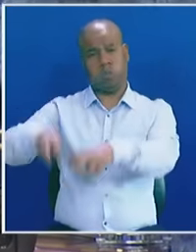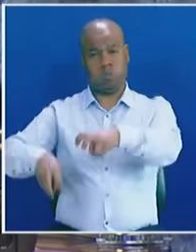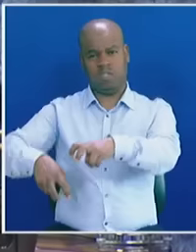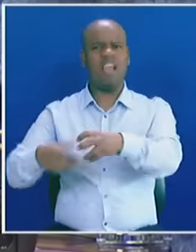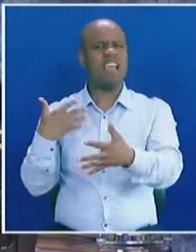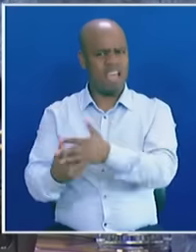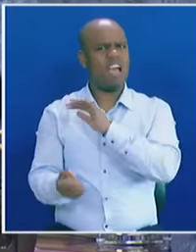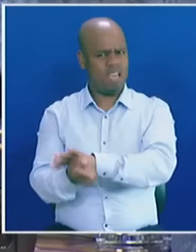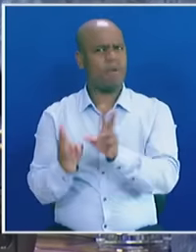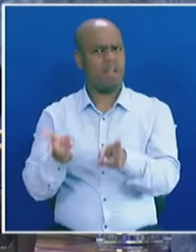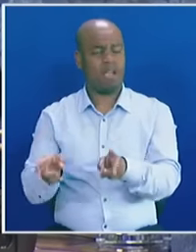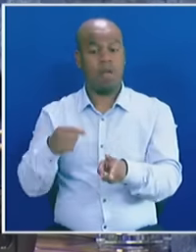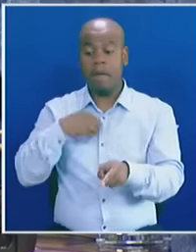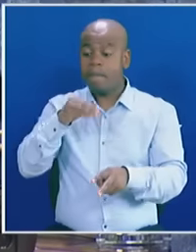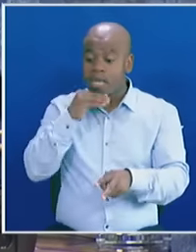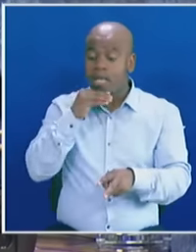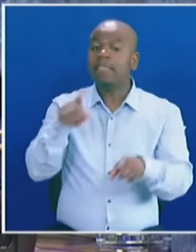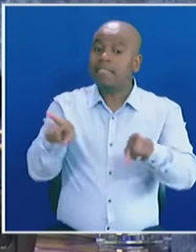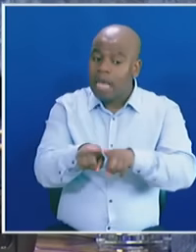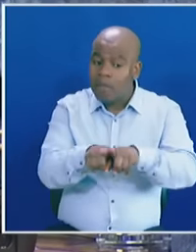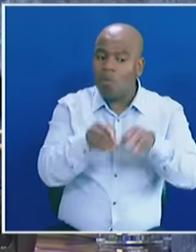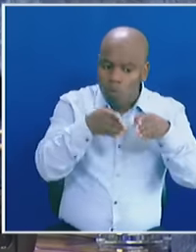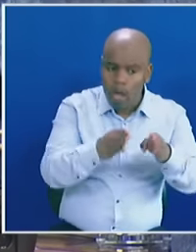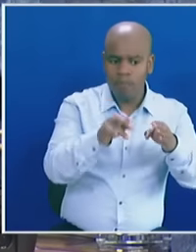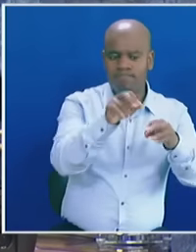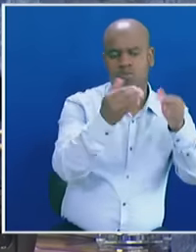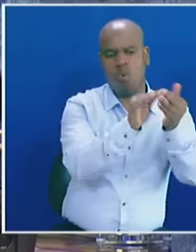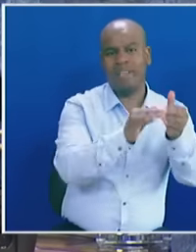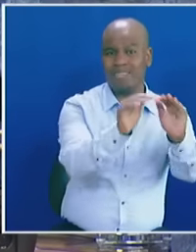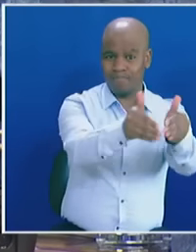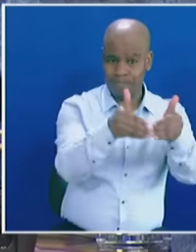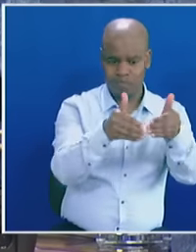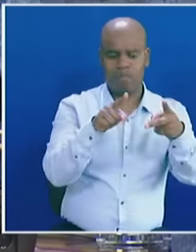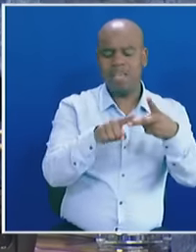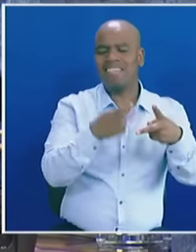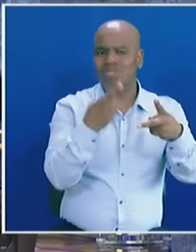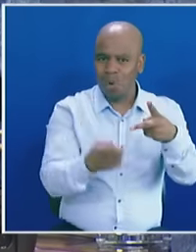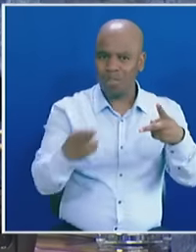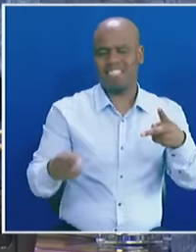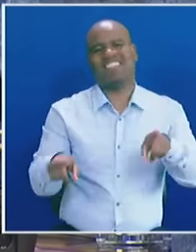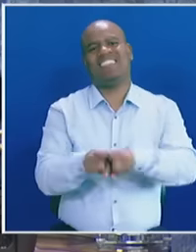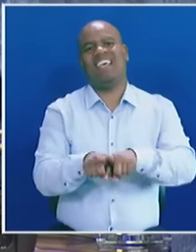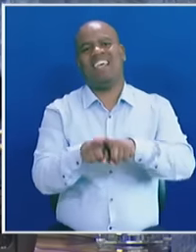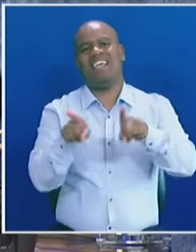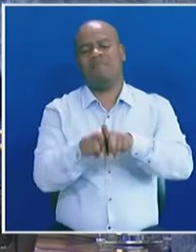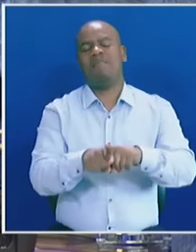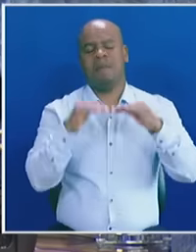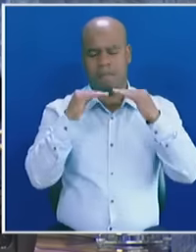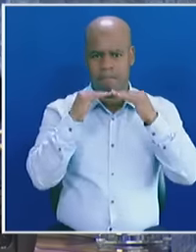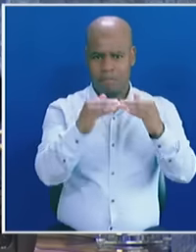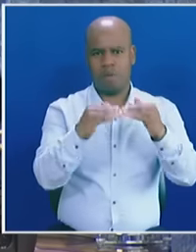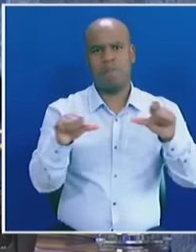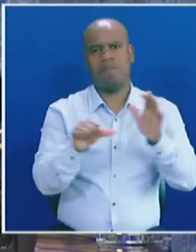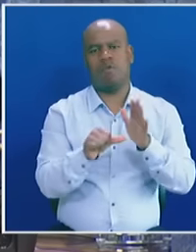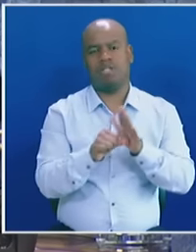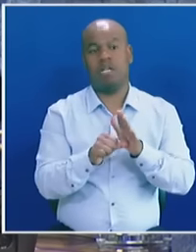as much as protecting our citizens is so crucial, but protecting their resources is also equally vital for our people